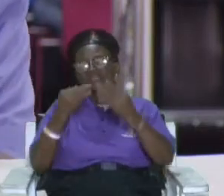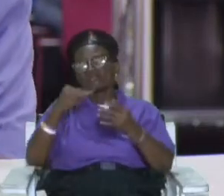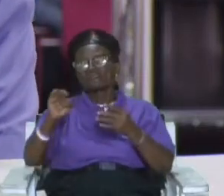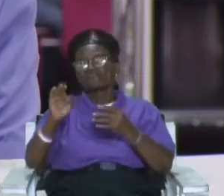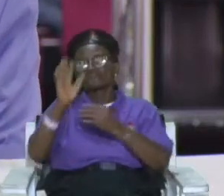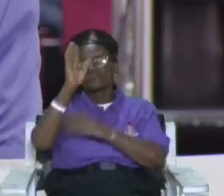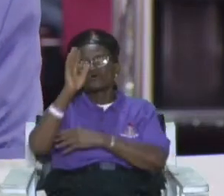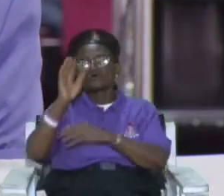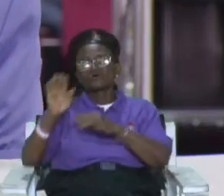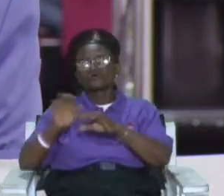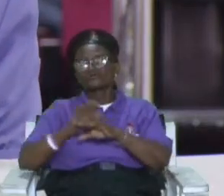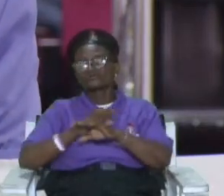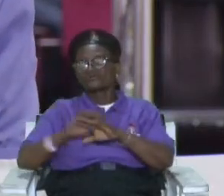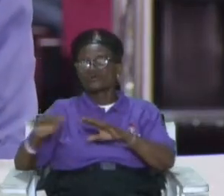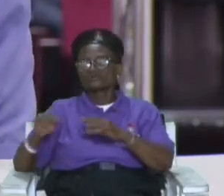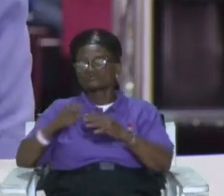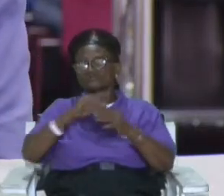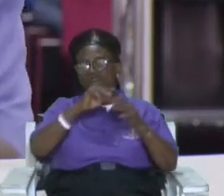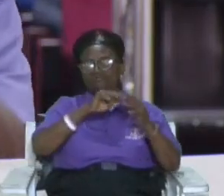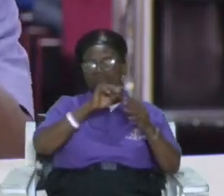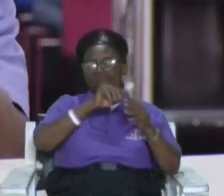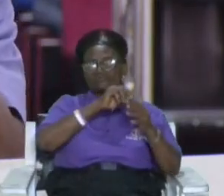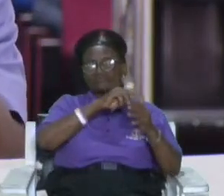have not yet given your life to Jesus,